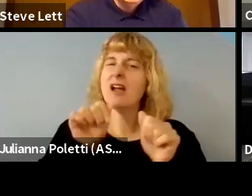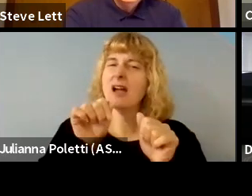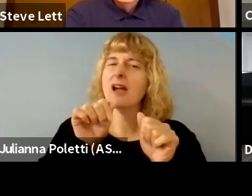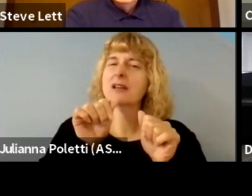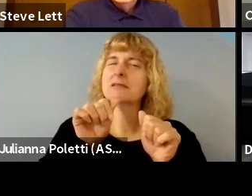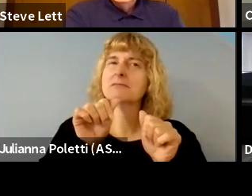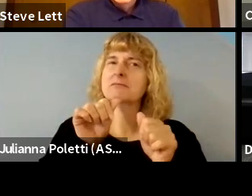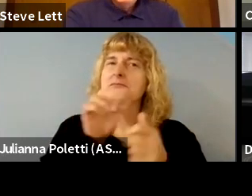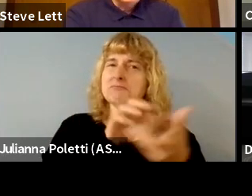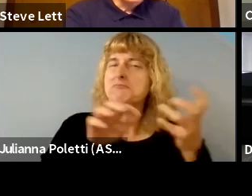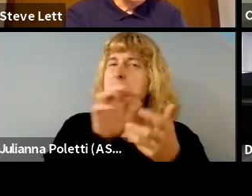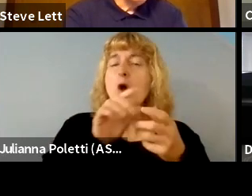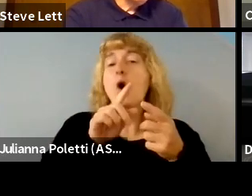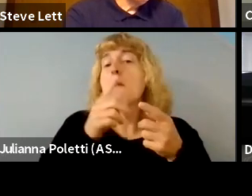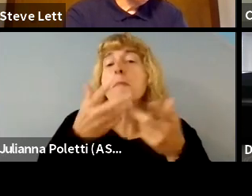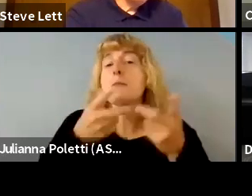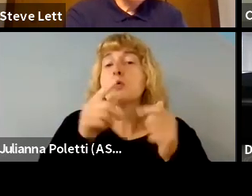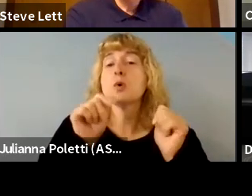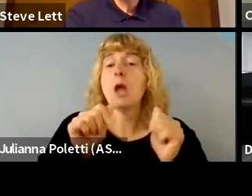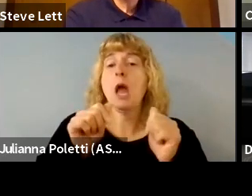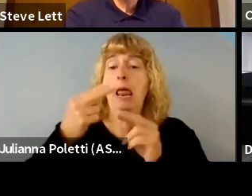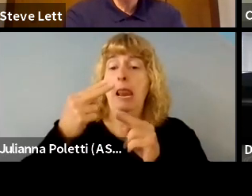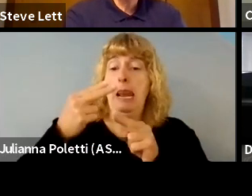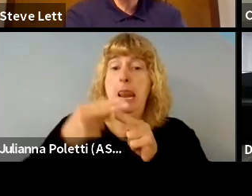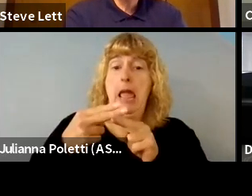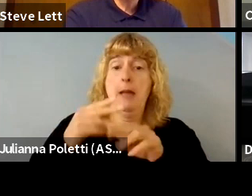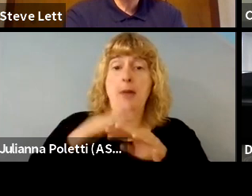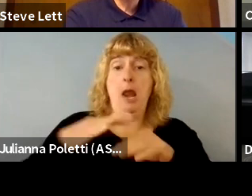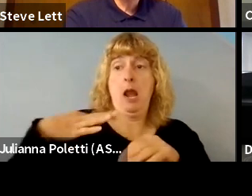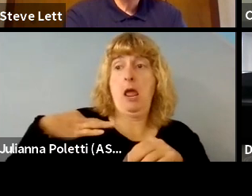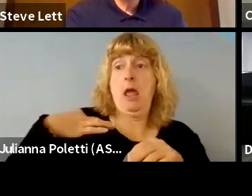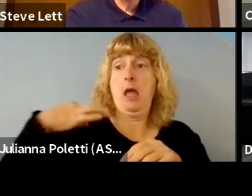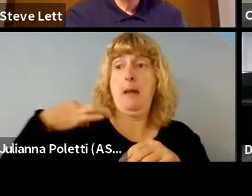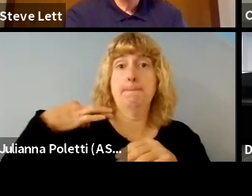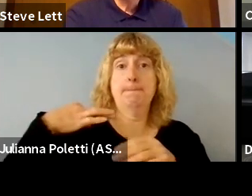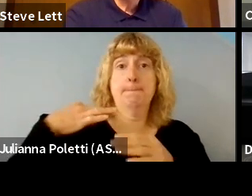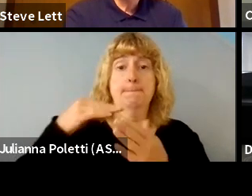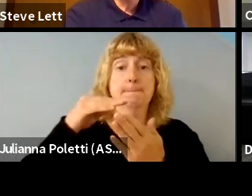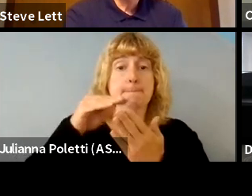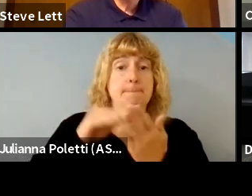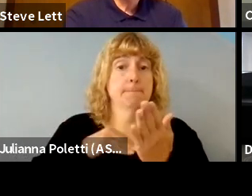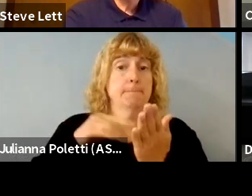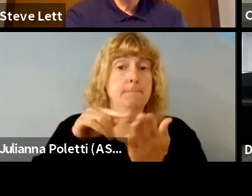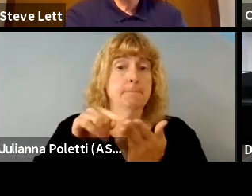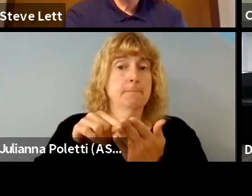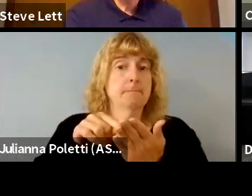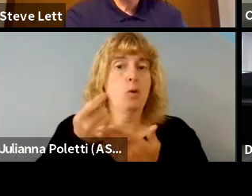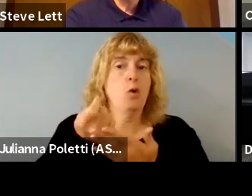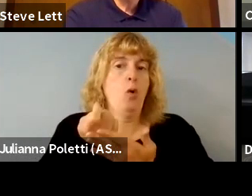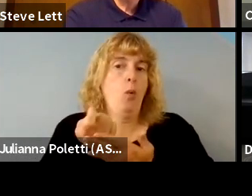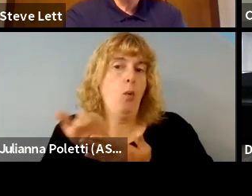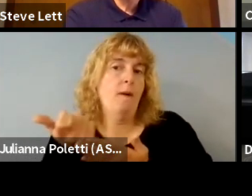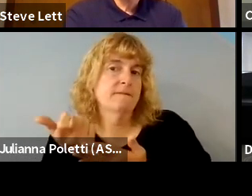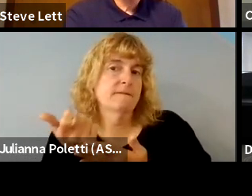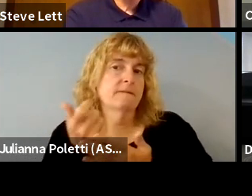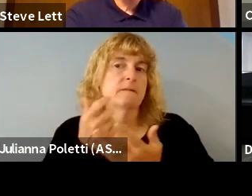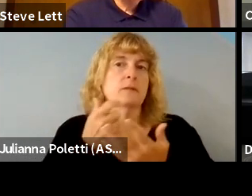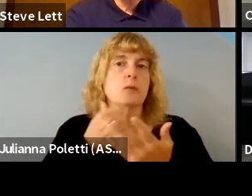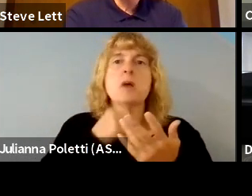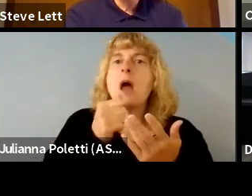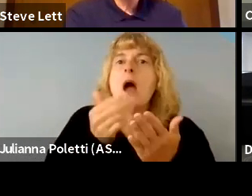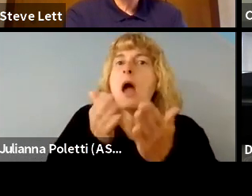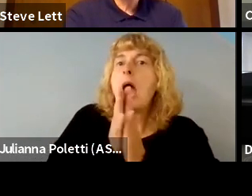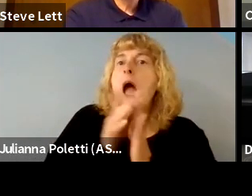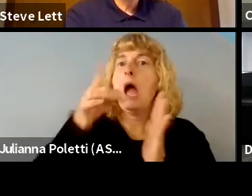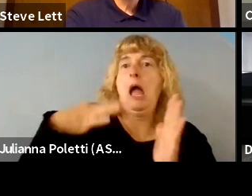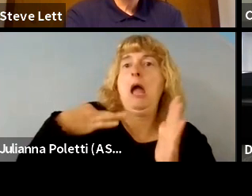can remove the names on the applications for the initial rankings. We're not asking the applicants for any political